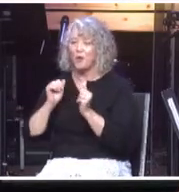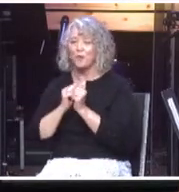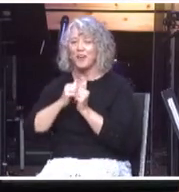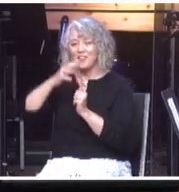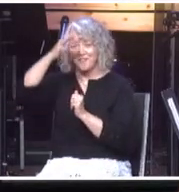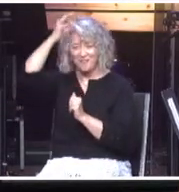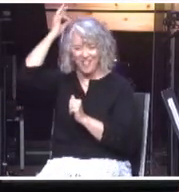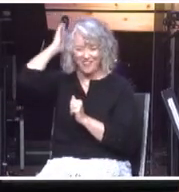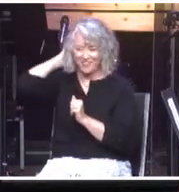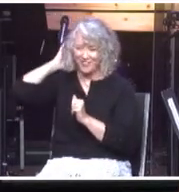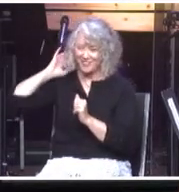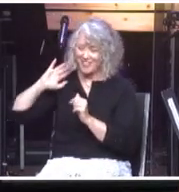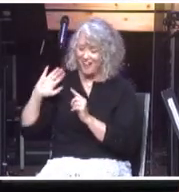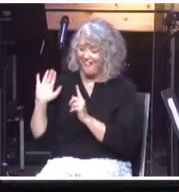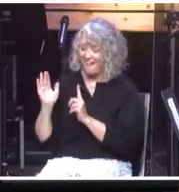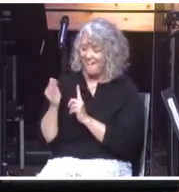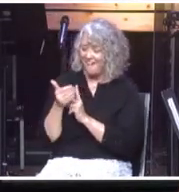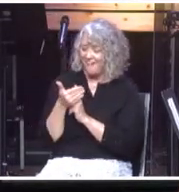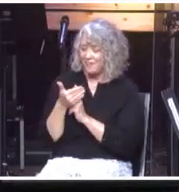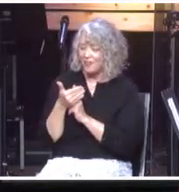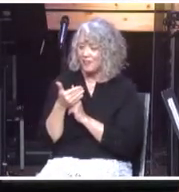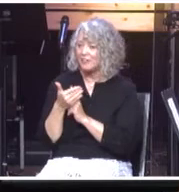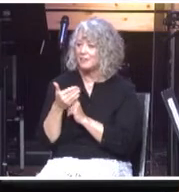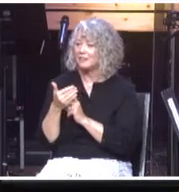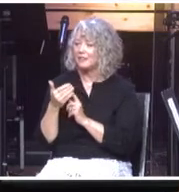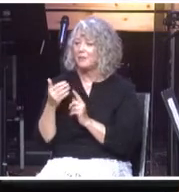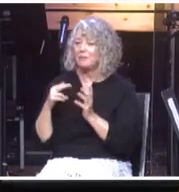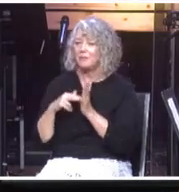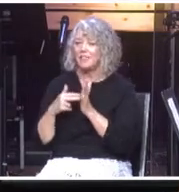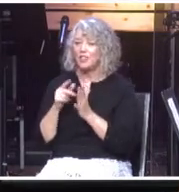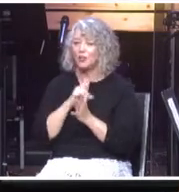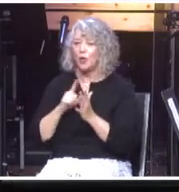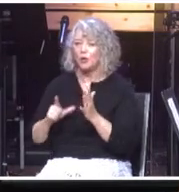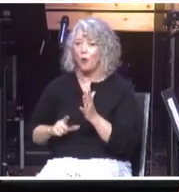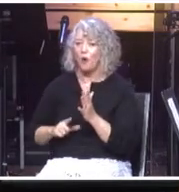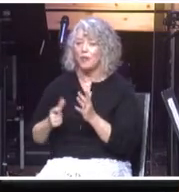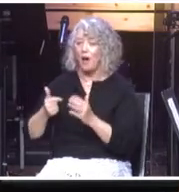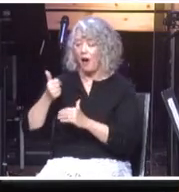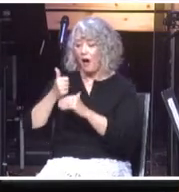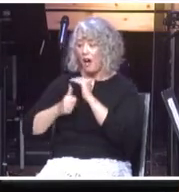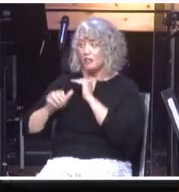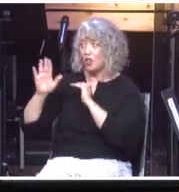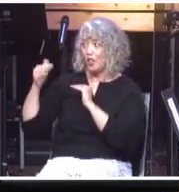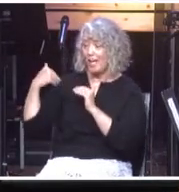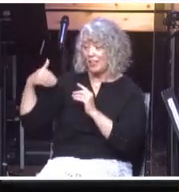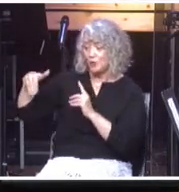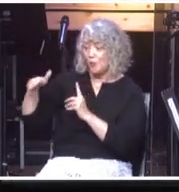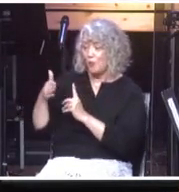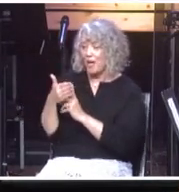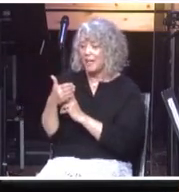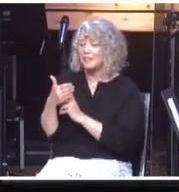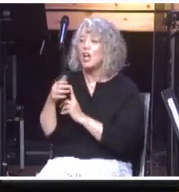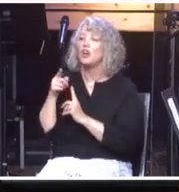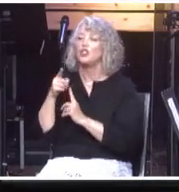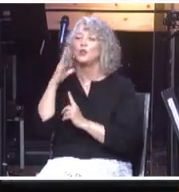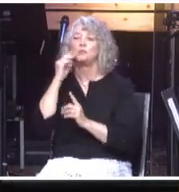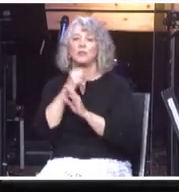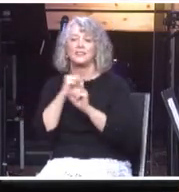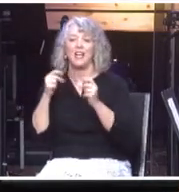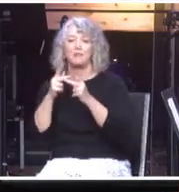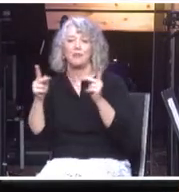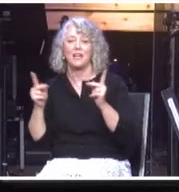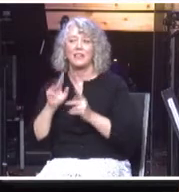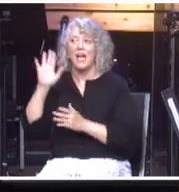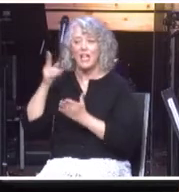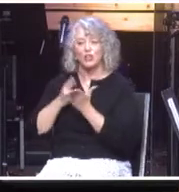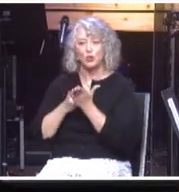speaking of the Lord. "He shall cover you with his feathers, and under his wings you shall take refuge. His truth shall be